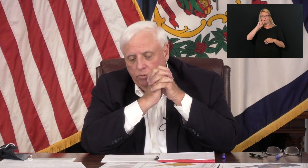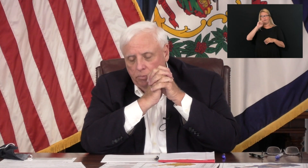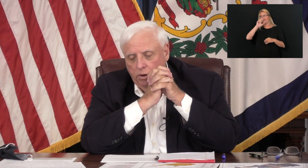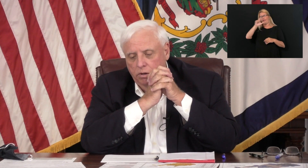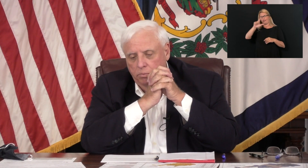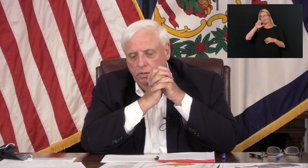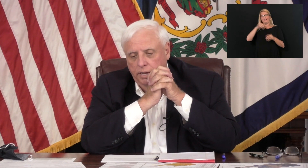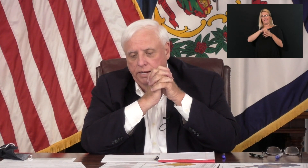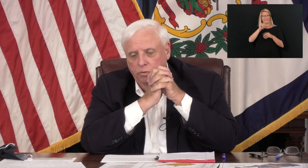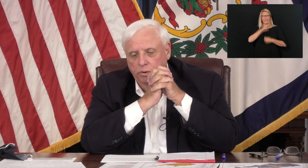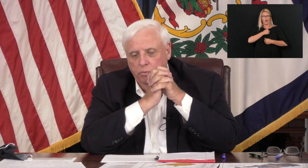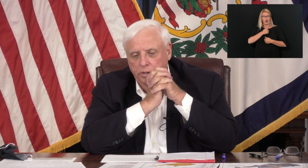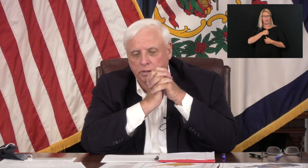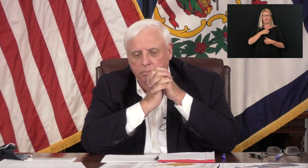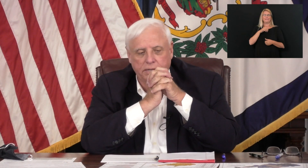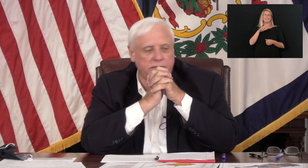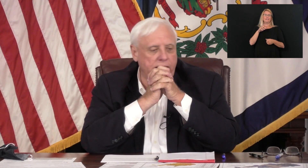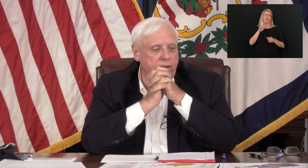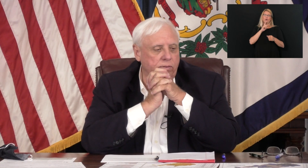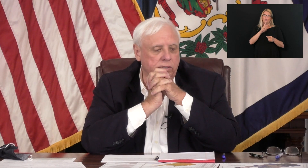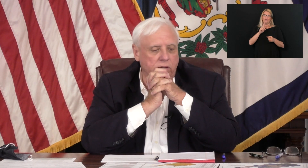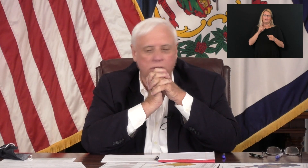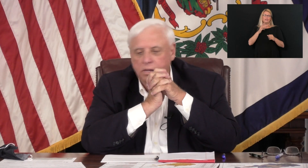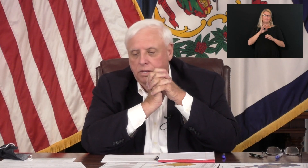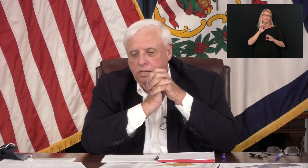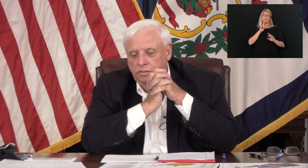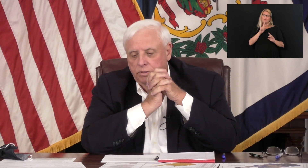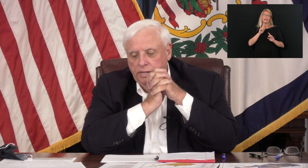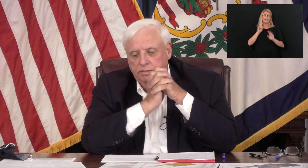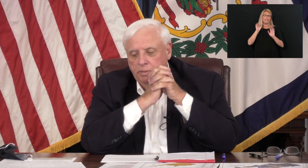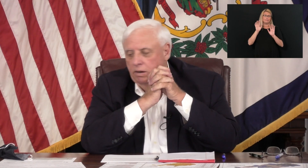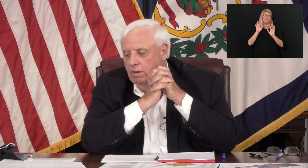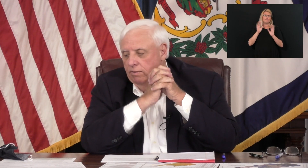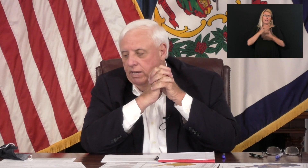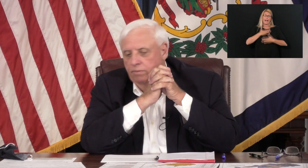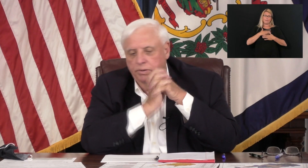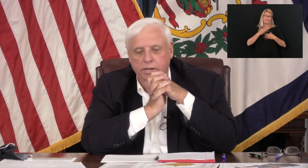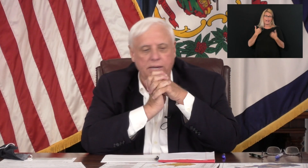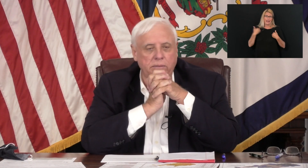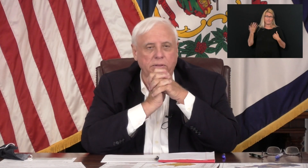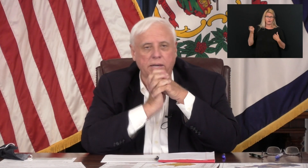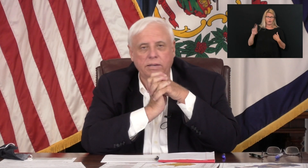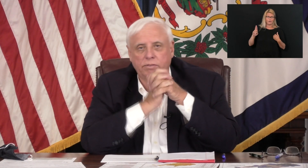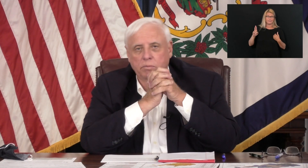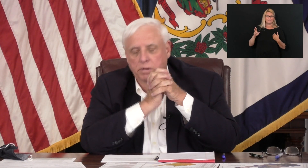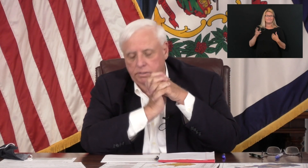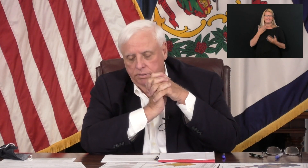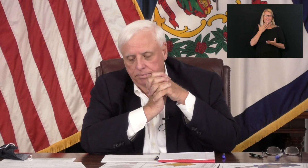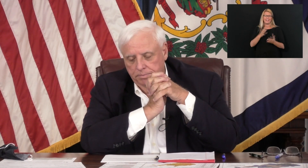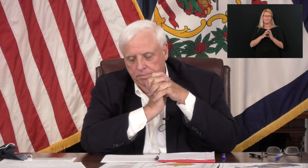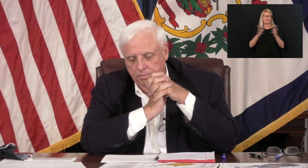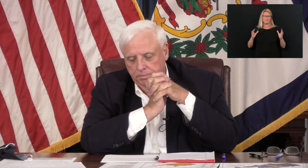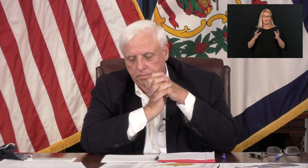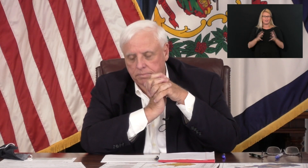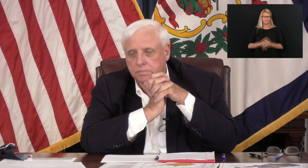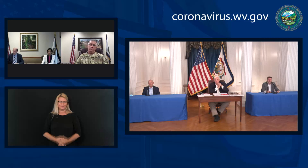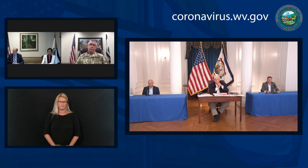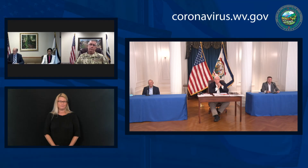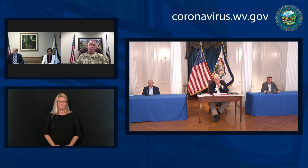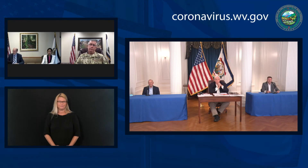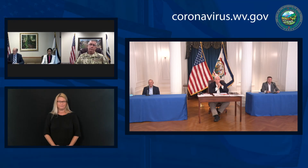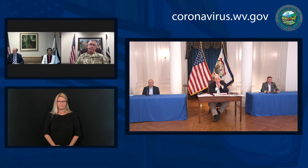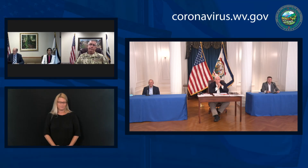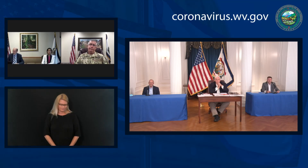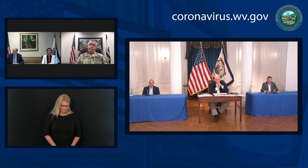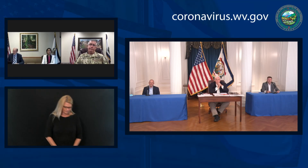absolute remarkable lady, and we're really blessed to have her. So that's about all I've got for today, but thank you so much.